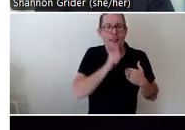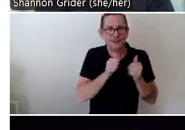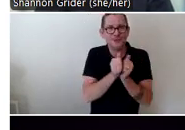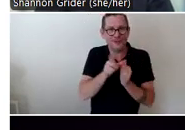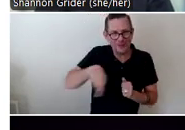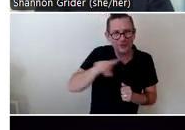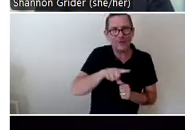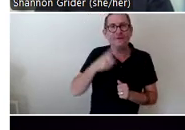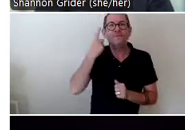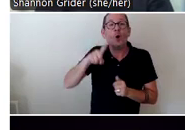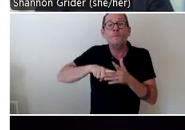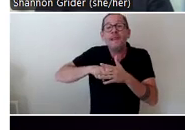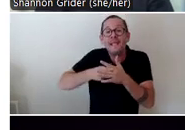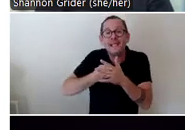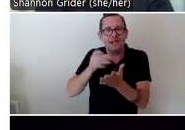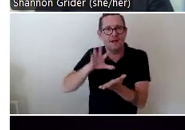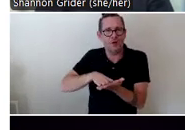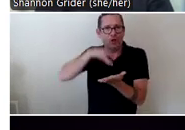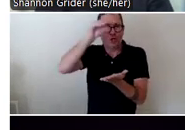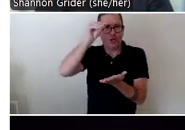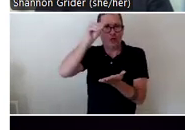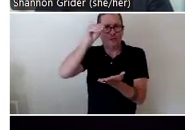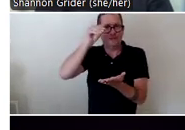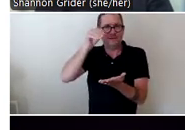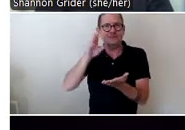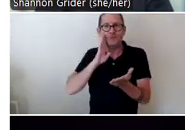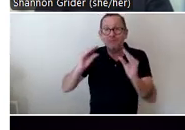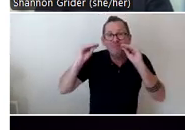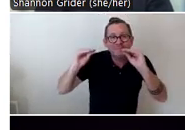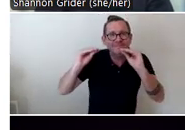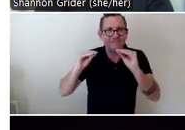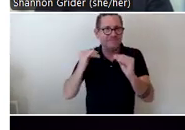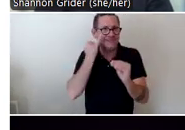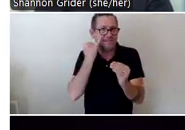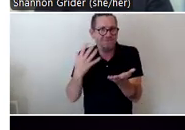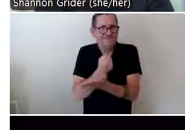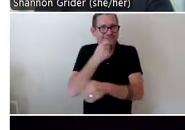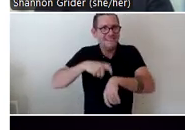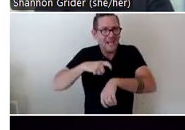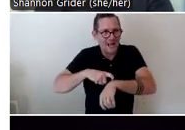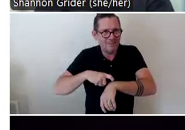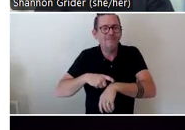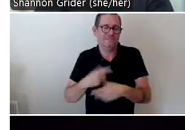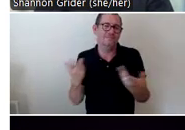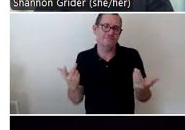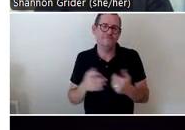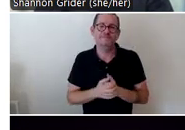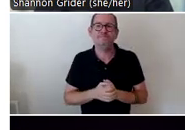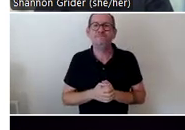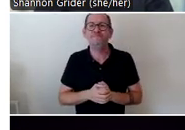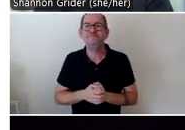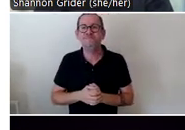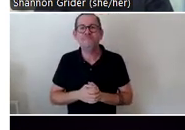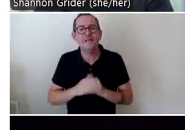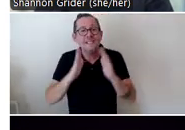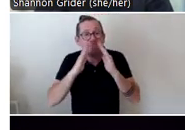Most of the deaf and hard of hearing individuals will have the patience to know that you are learning and will probably even try to